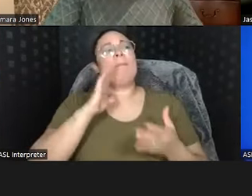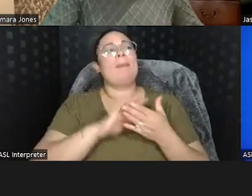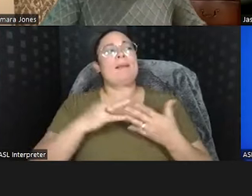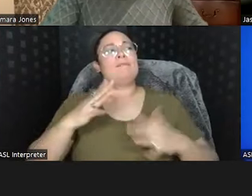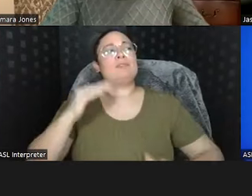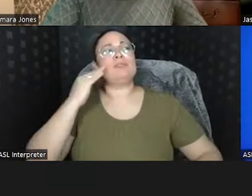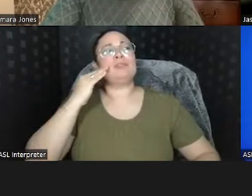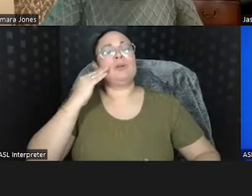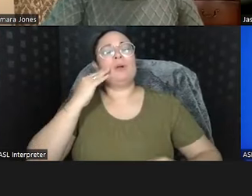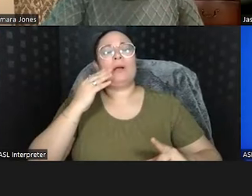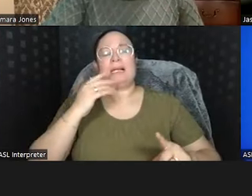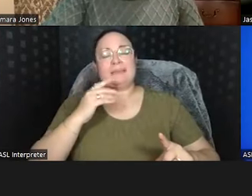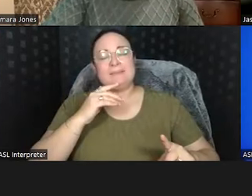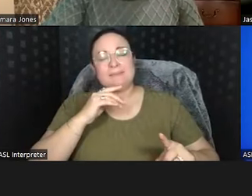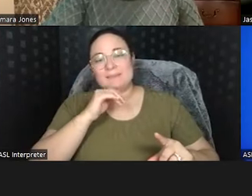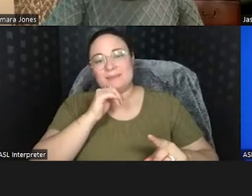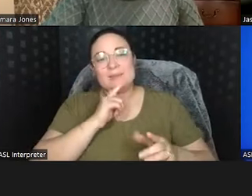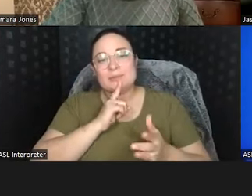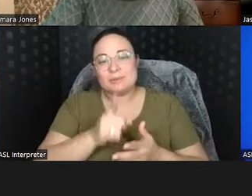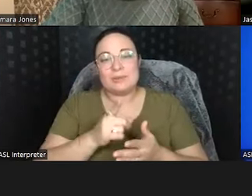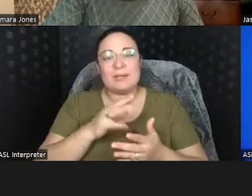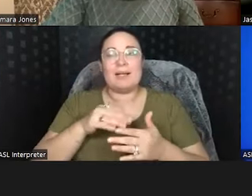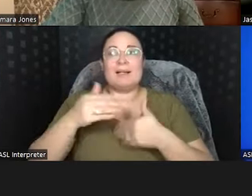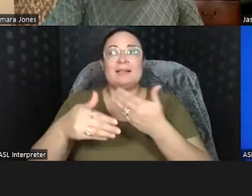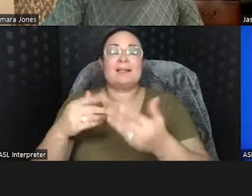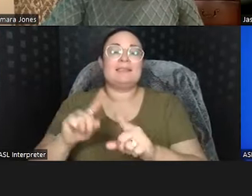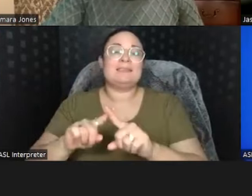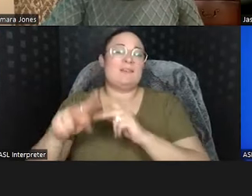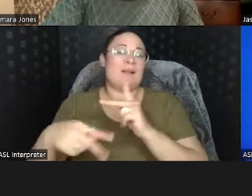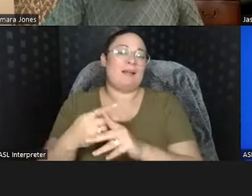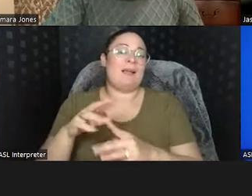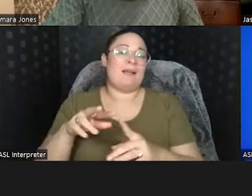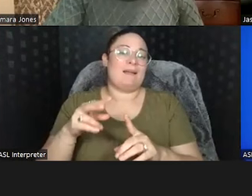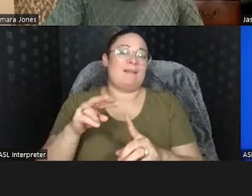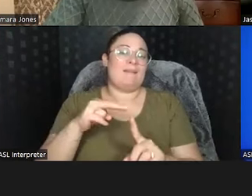those then lead to like different forms of violence for our community.